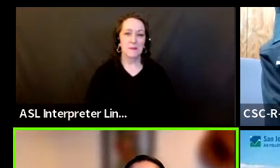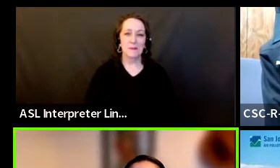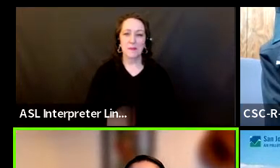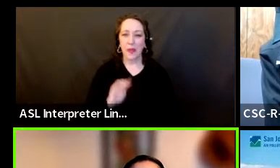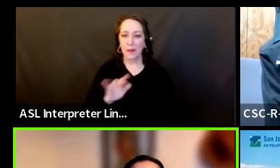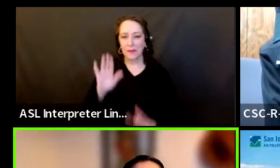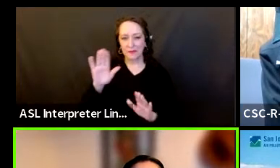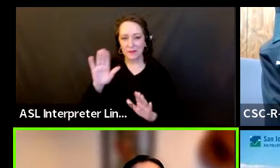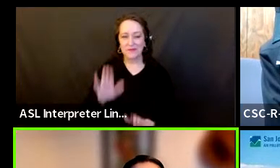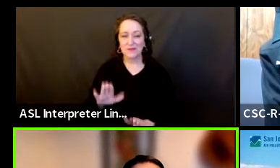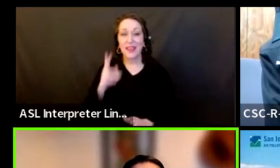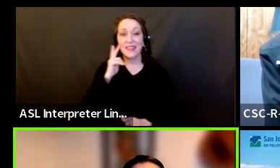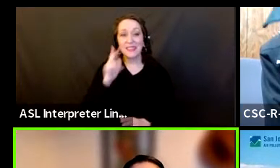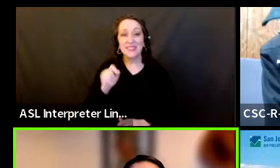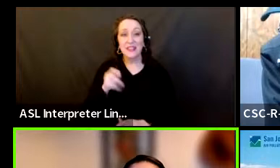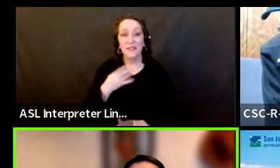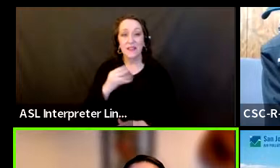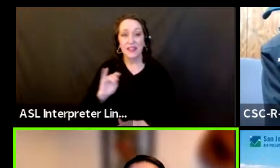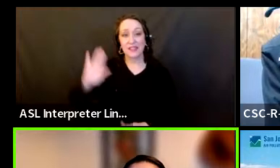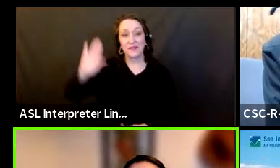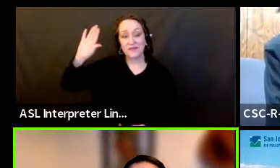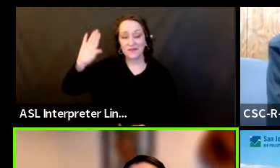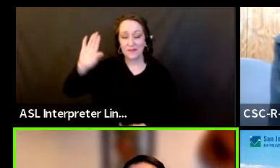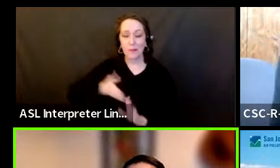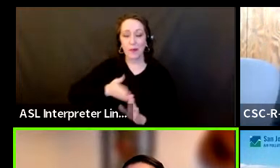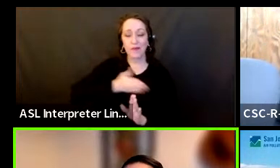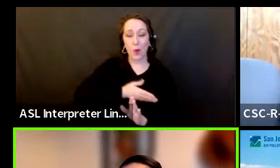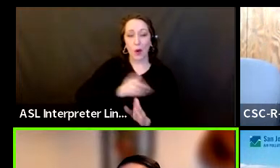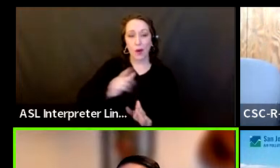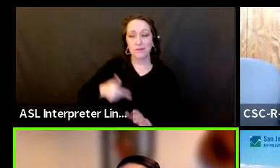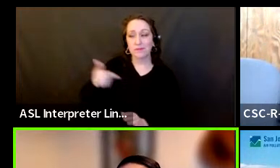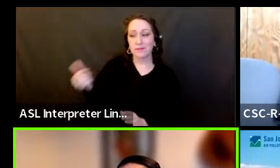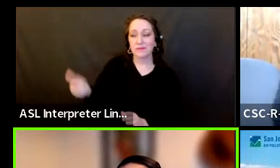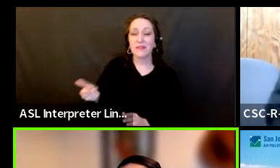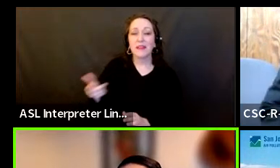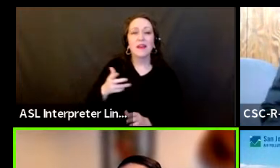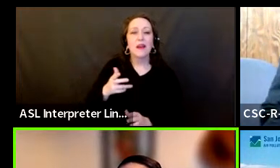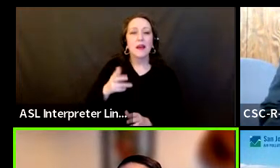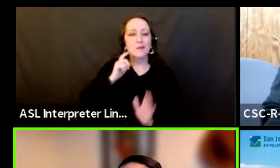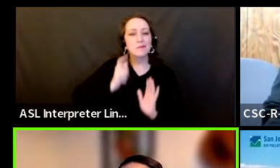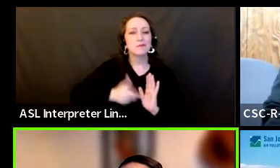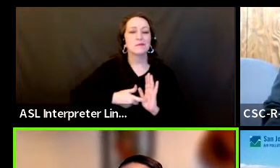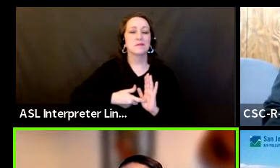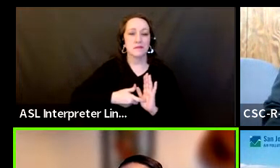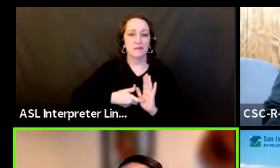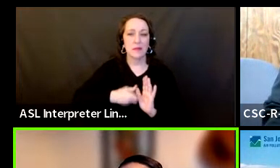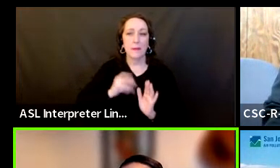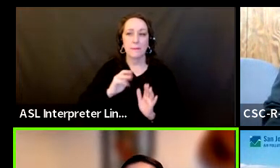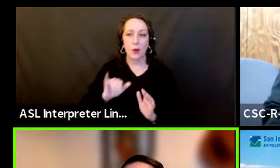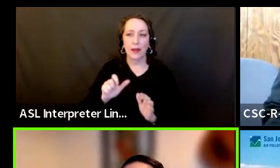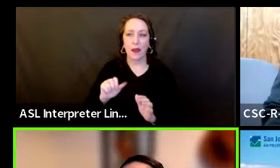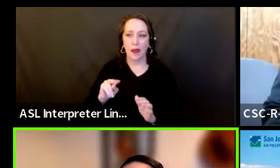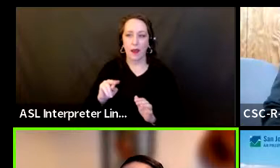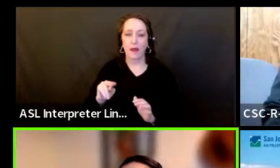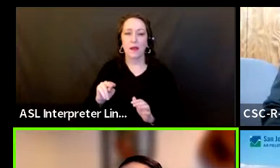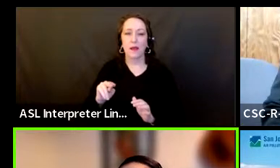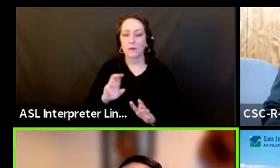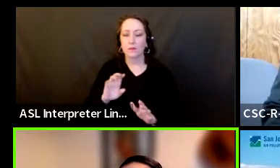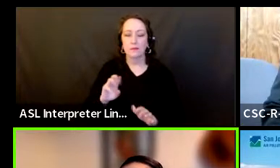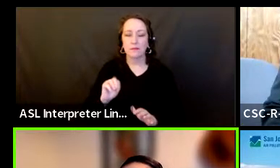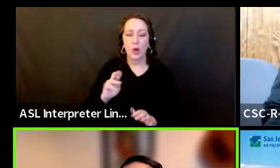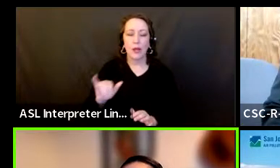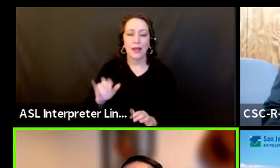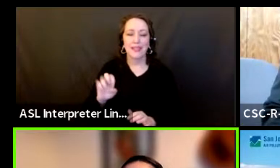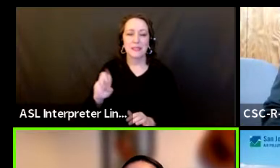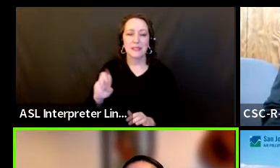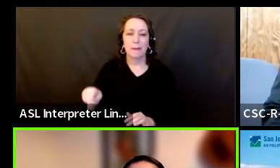Wonderful. And I see Stephanie's raised her hand, but before I pass it to you, Stephanie, I just want to acknowledge that Mary Elizabeth also